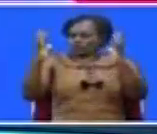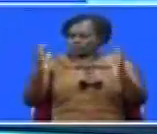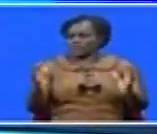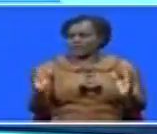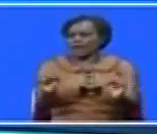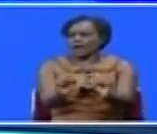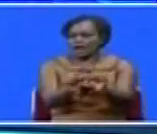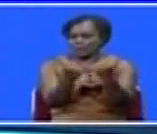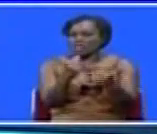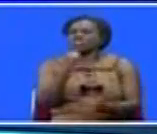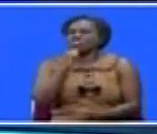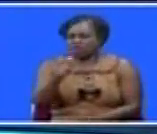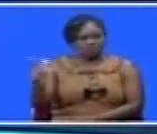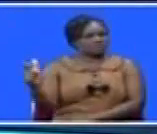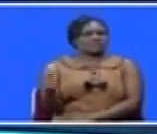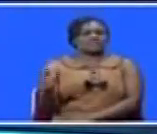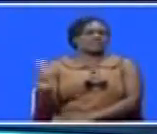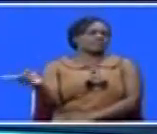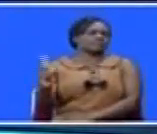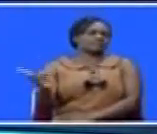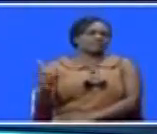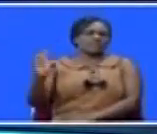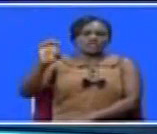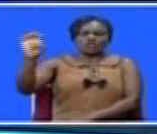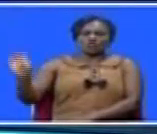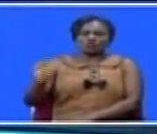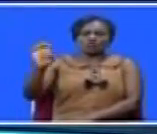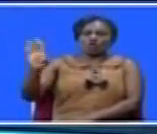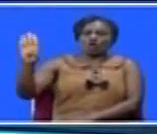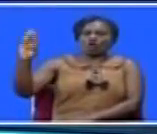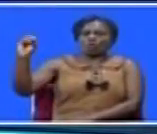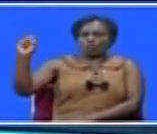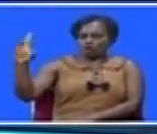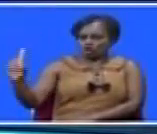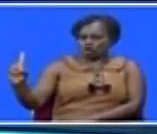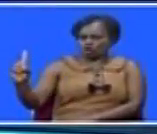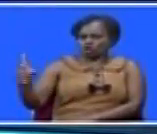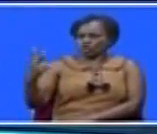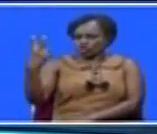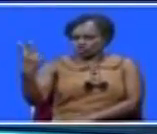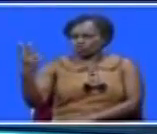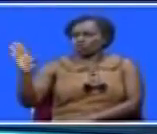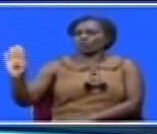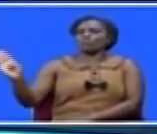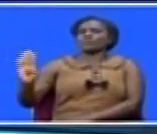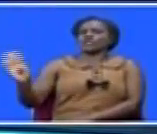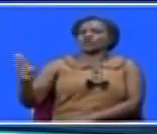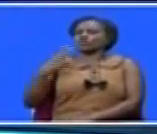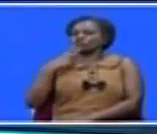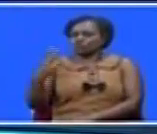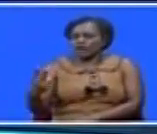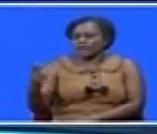Again, not from the media. The Eurobond that was floated by the country, $2 billion, about